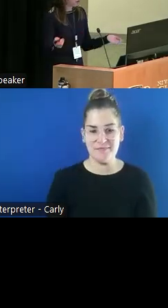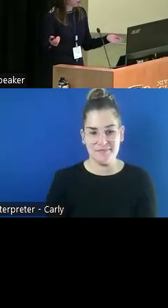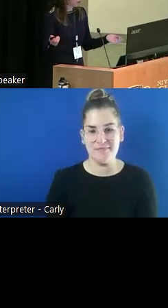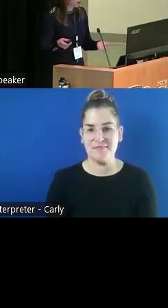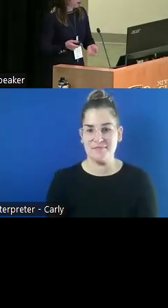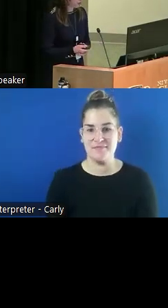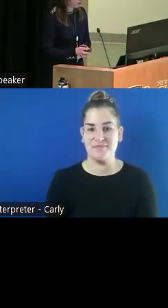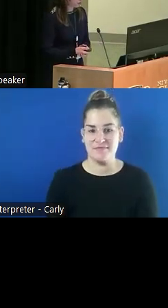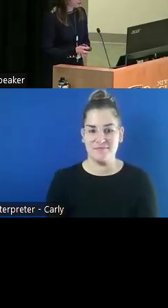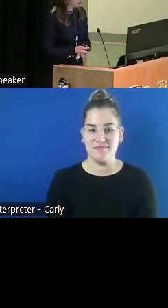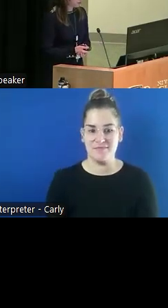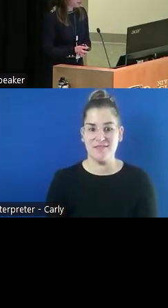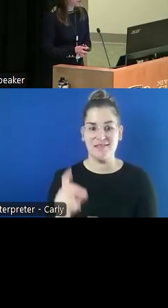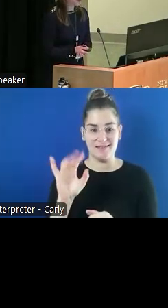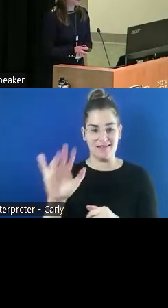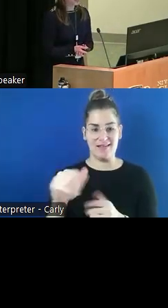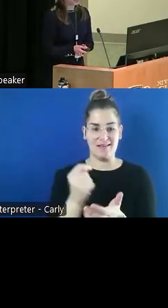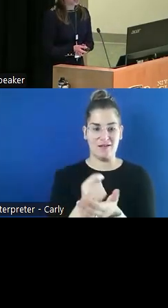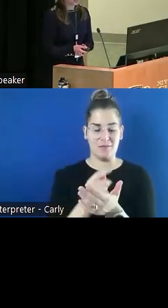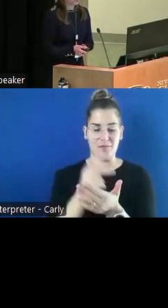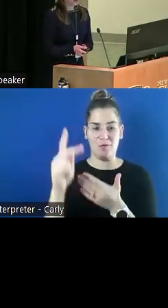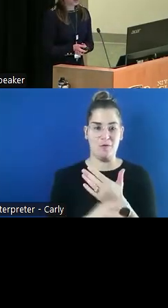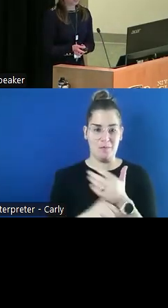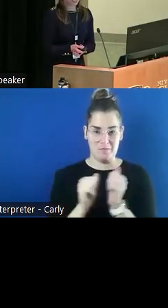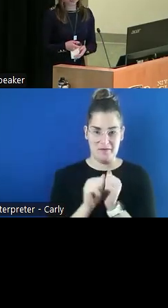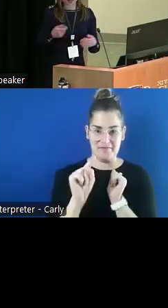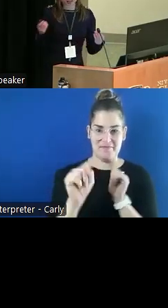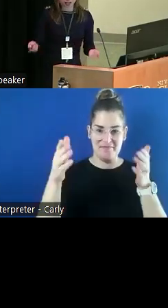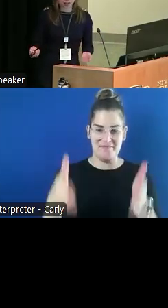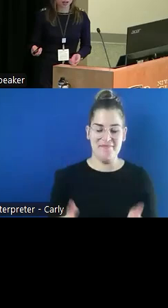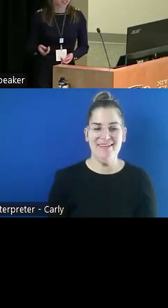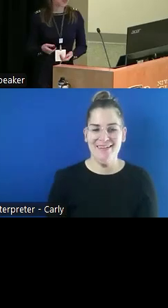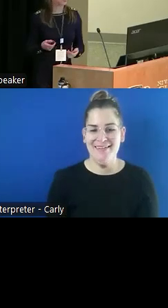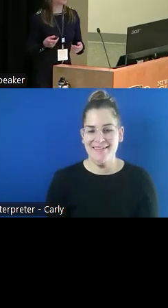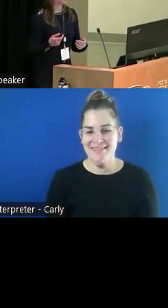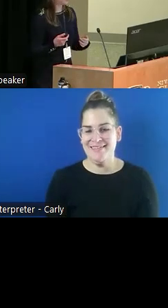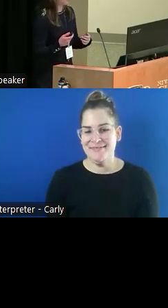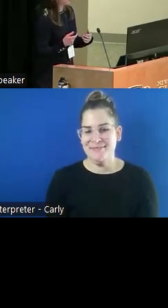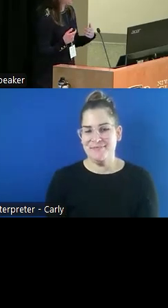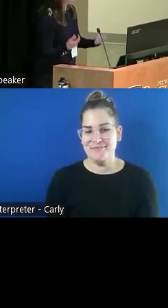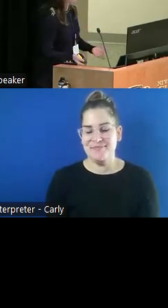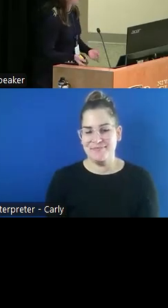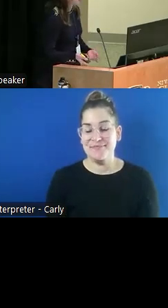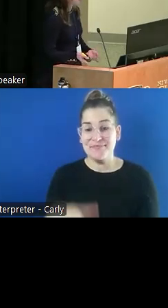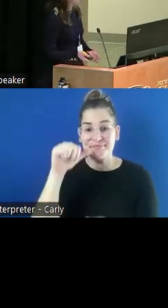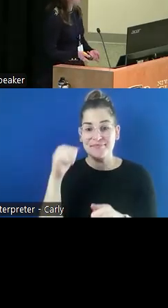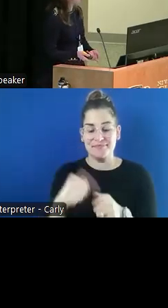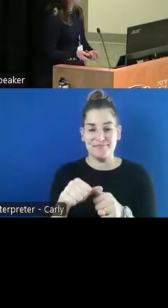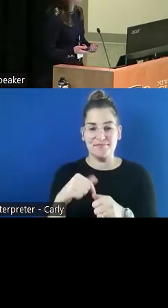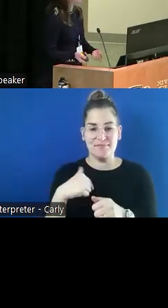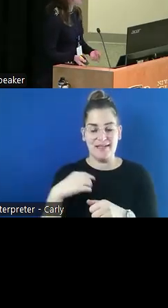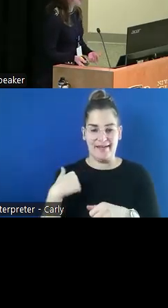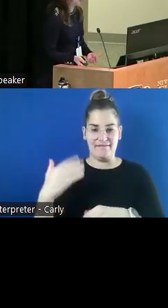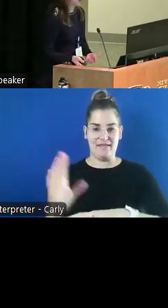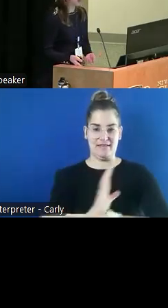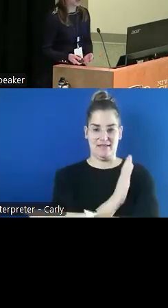whole therapy program with. So recall that I developed a self-report scale of